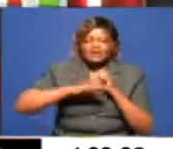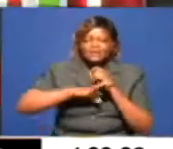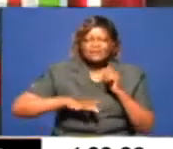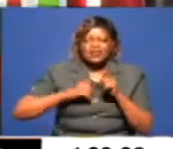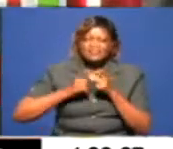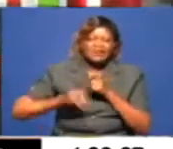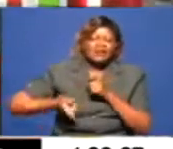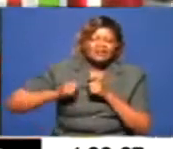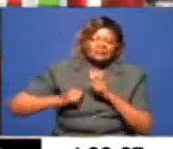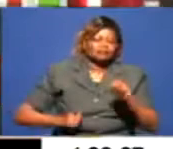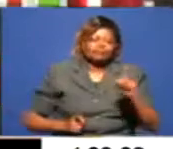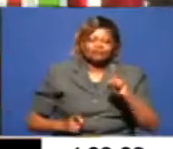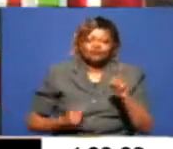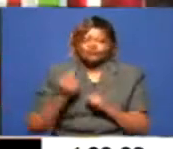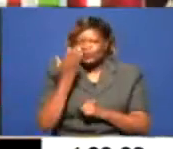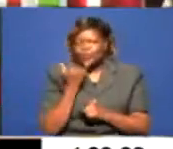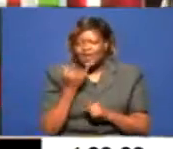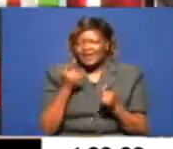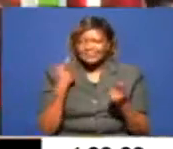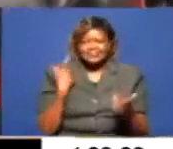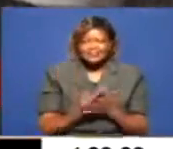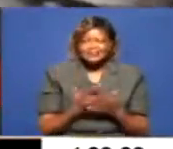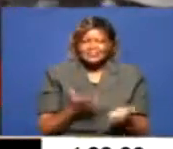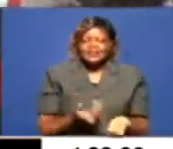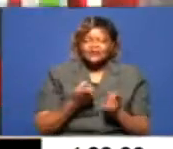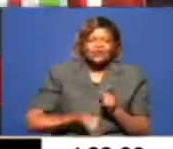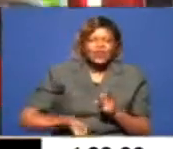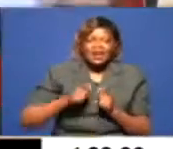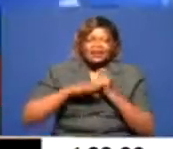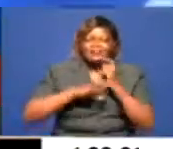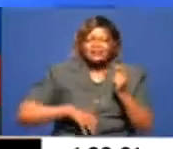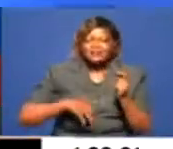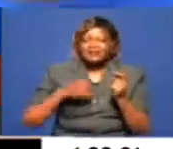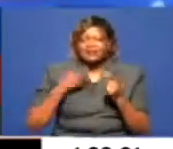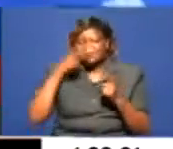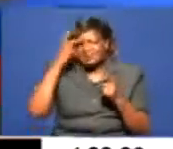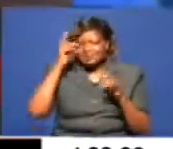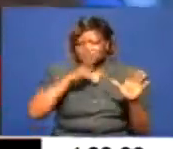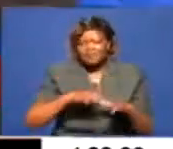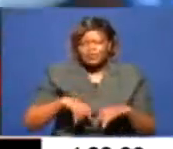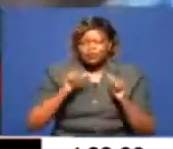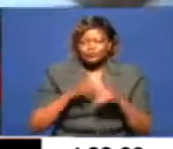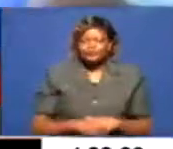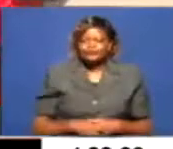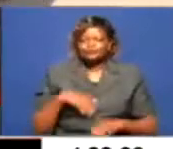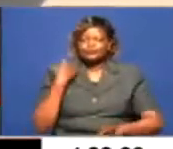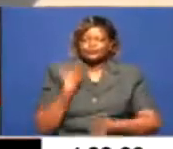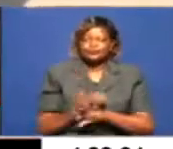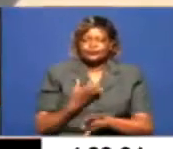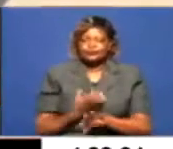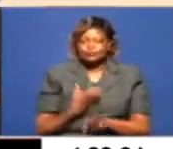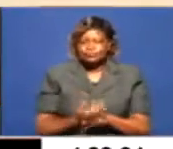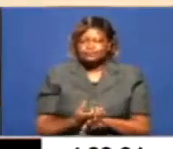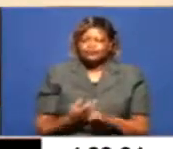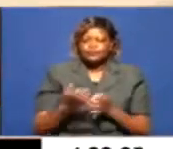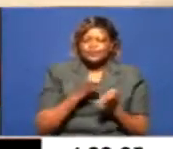pesa fulani kwa sababu hata sasa hii ukiongeza bei bado ni kuumiza wazazi. The difficult economic situations, however, did not deter